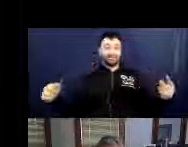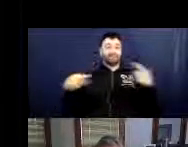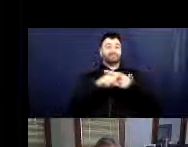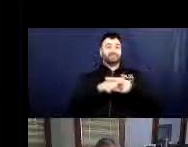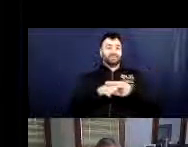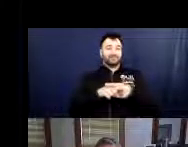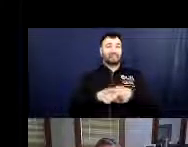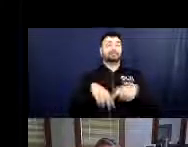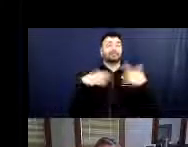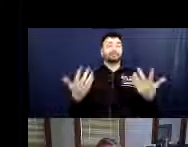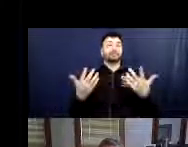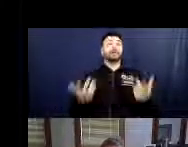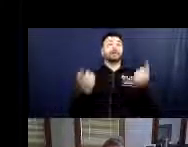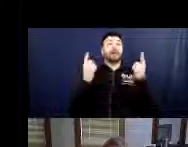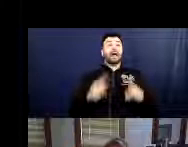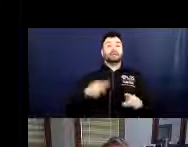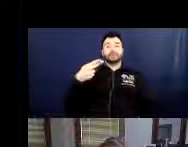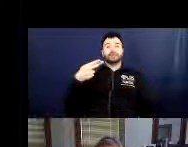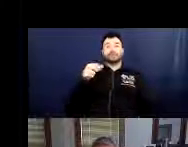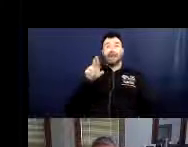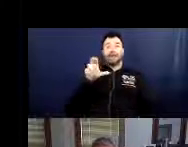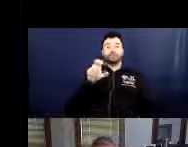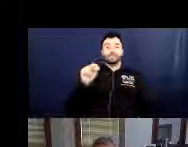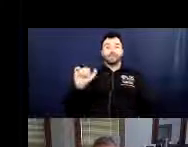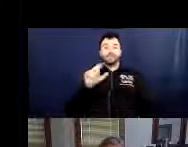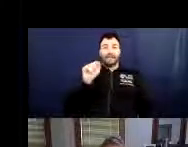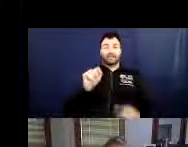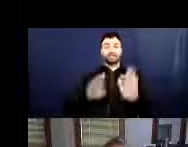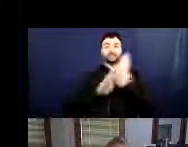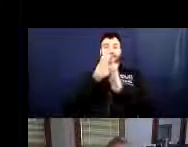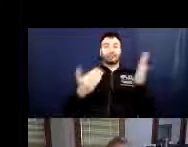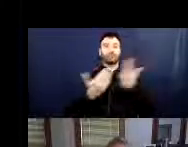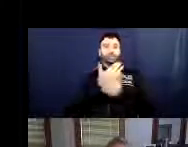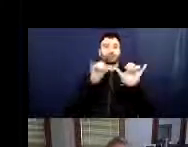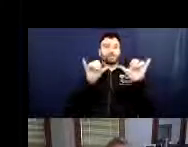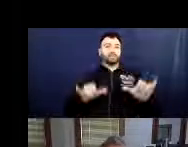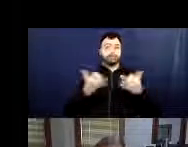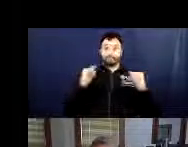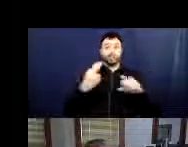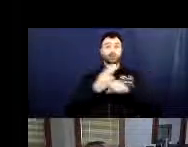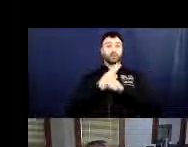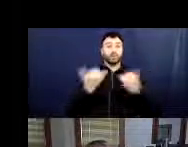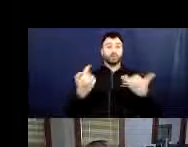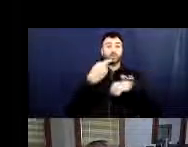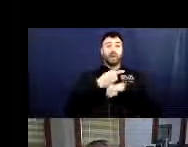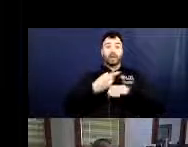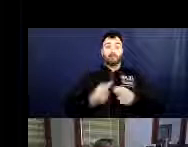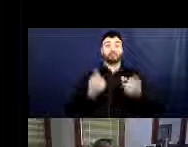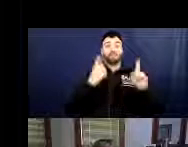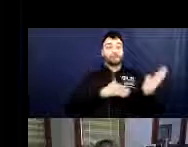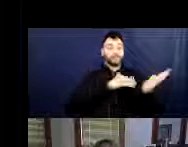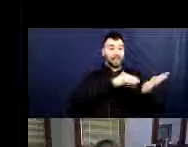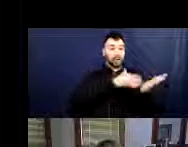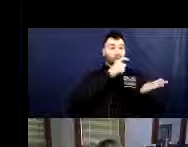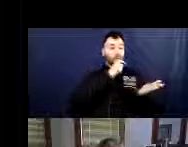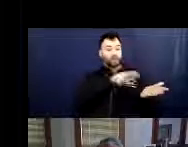patients. So the Harrison Act set up the system we have today, which is where doctors prescribe. Maybe they'll give